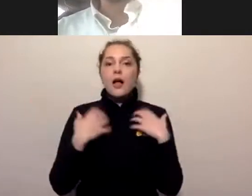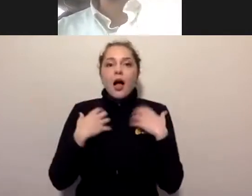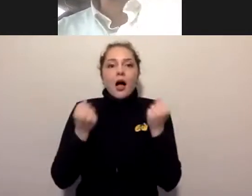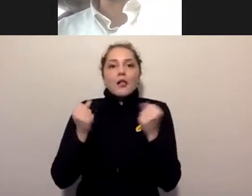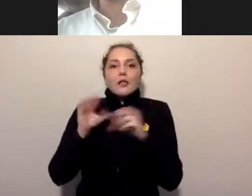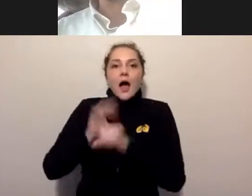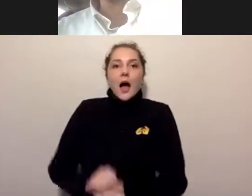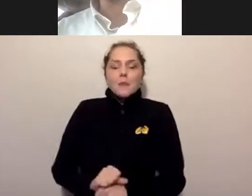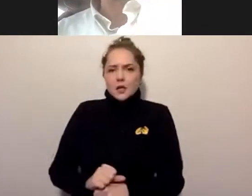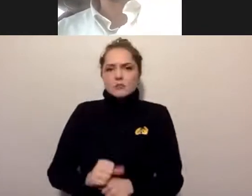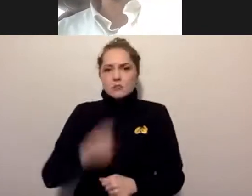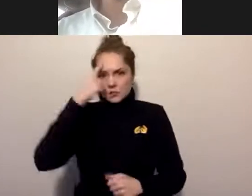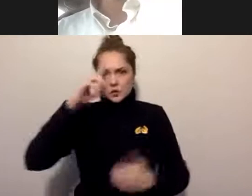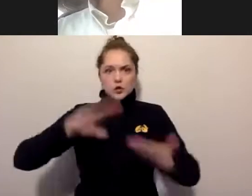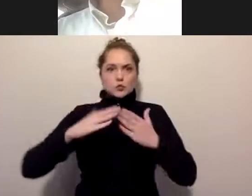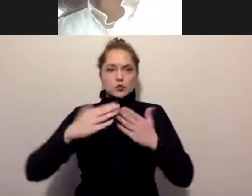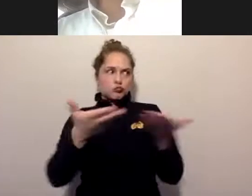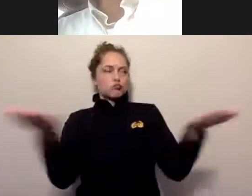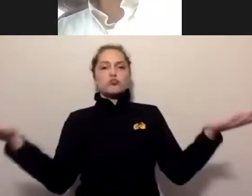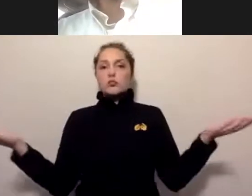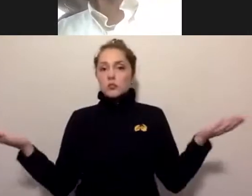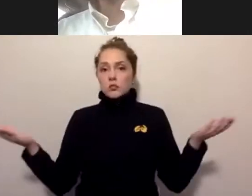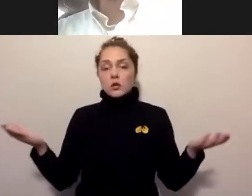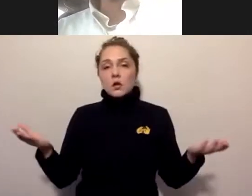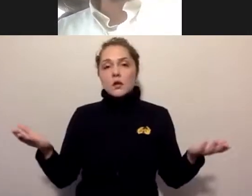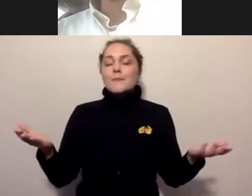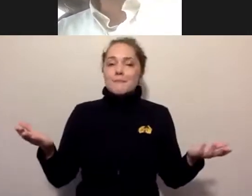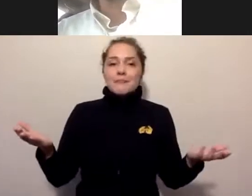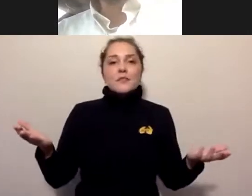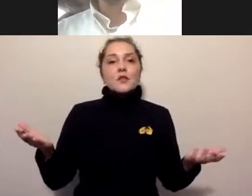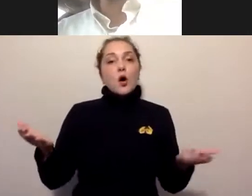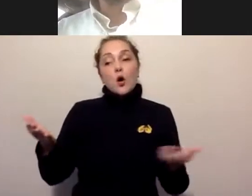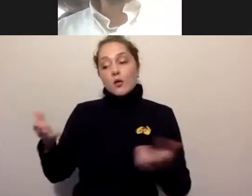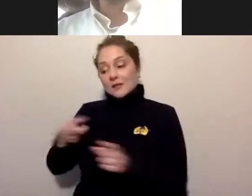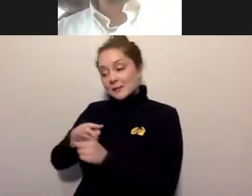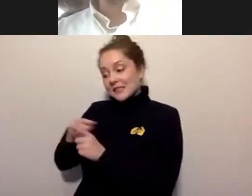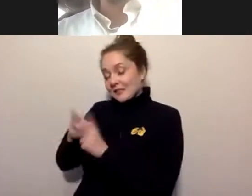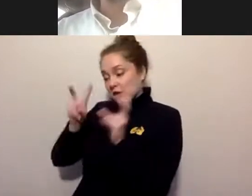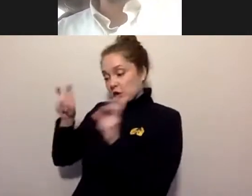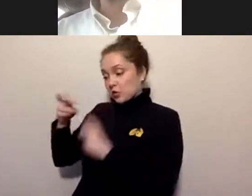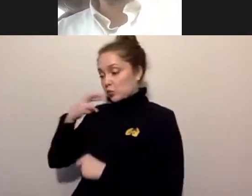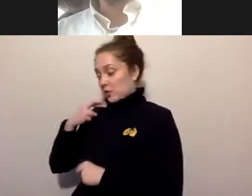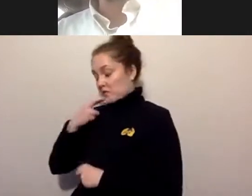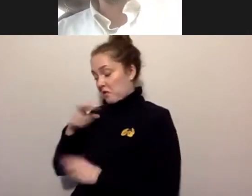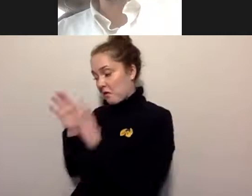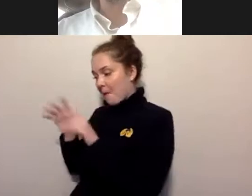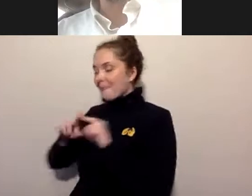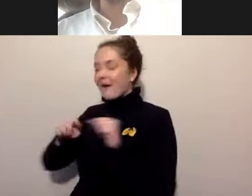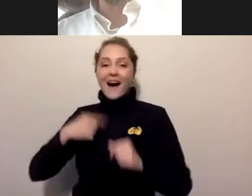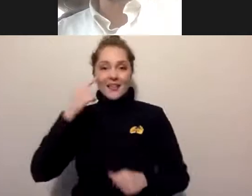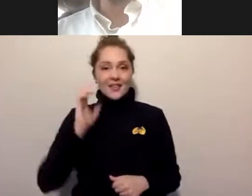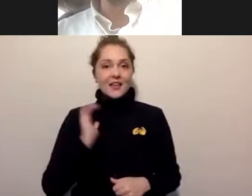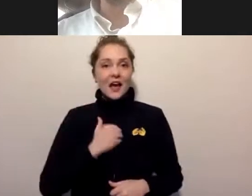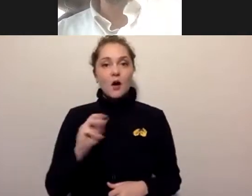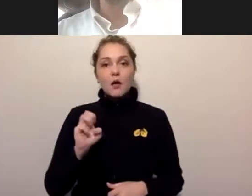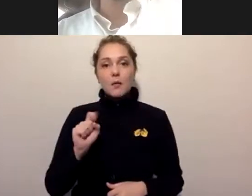habits in general to the community at large. So outside of the specific issue of restaurants, I certainly think that our Metro Health Department needs